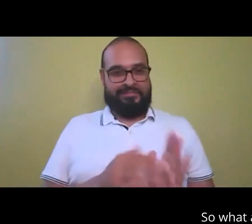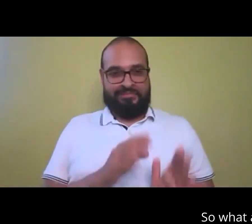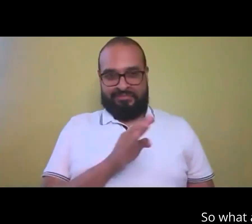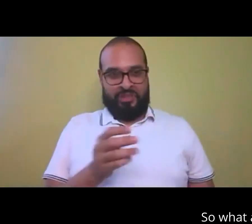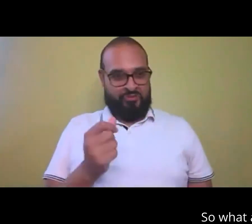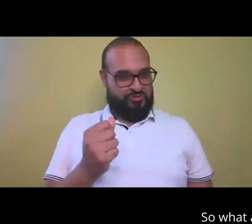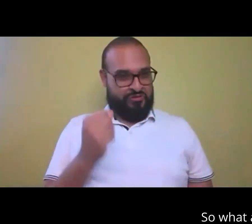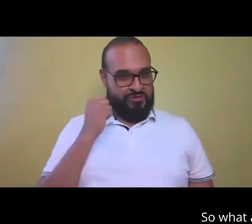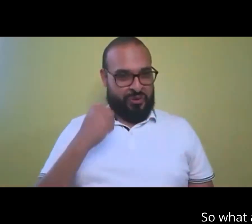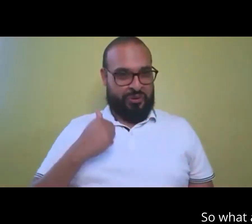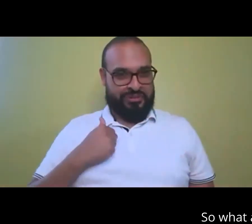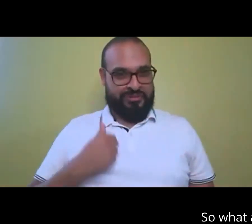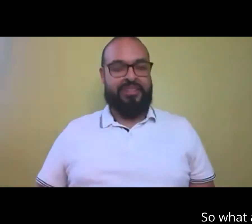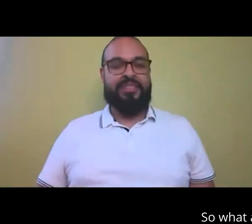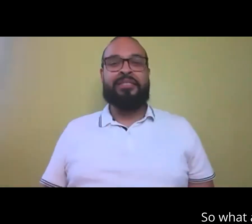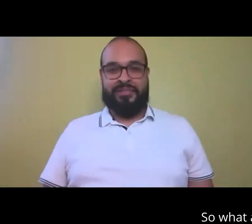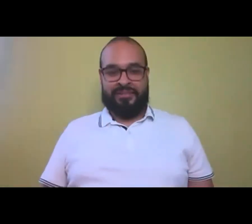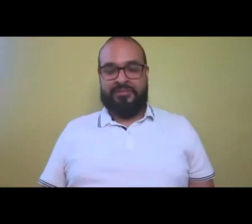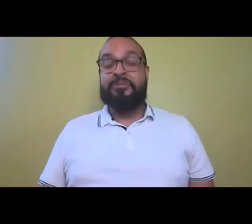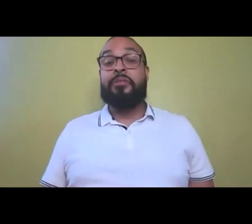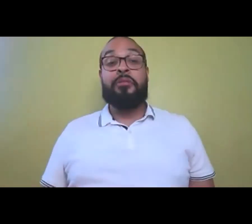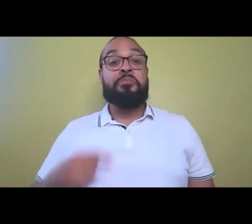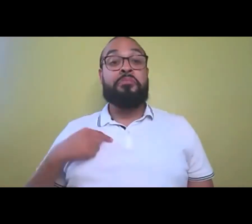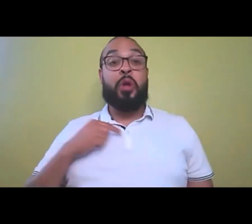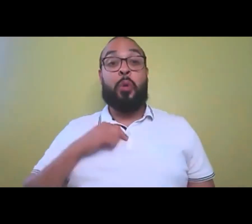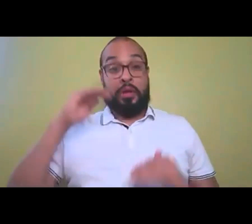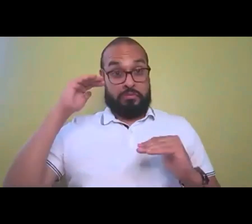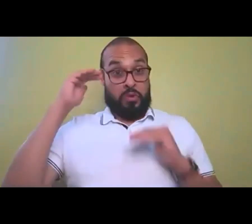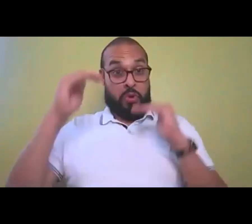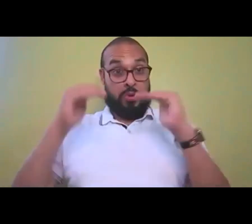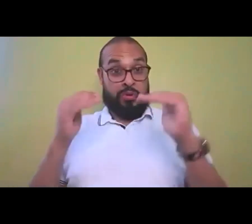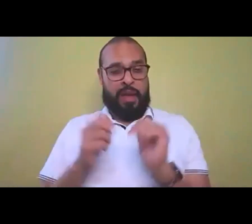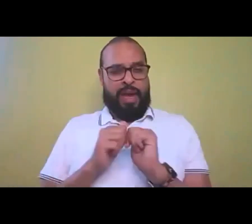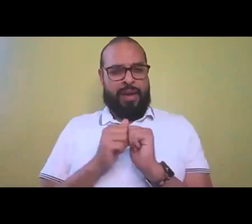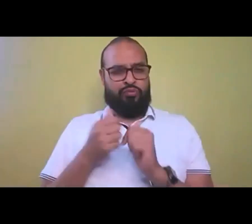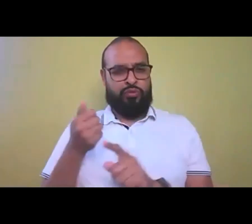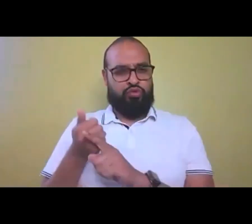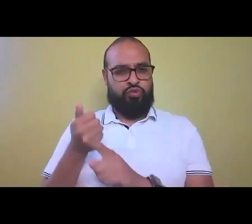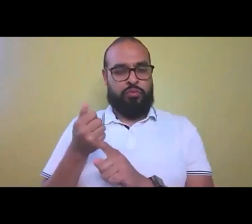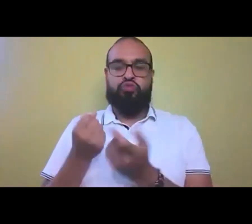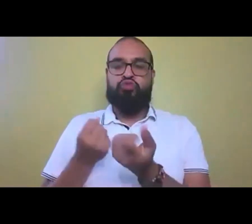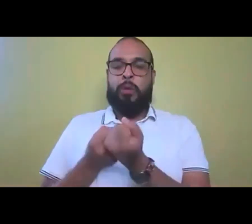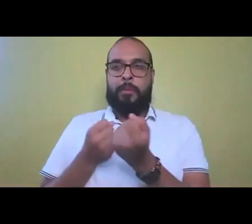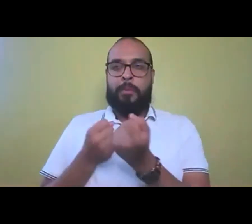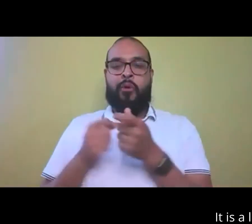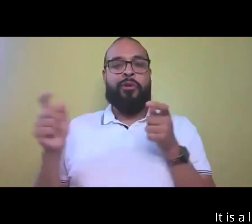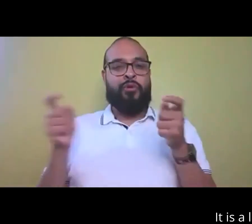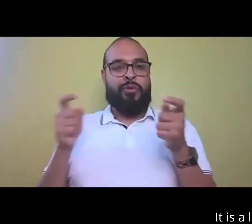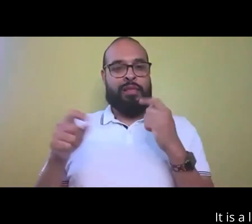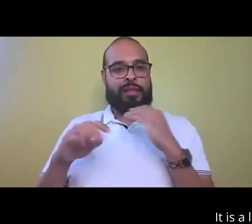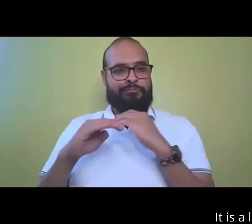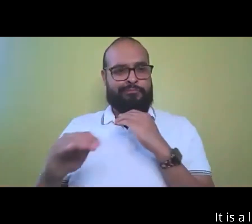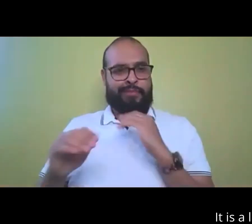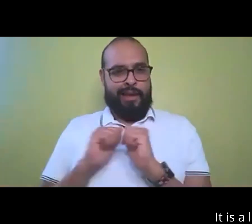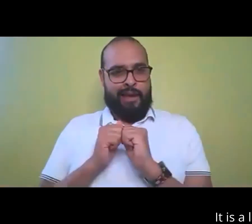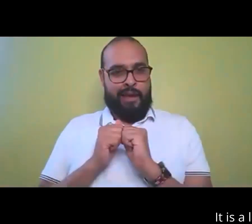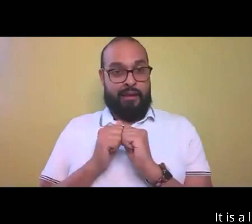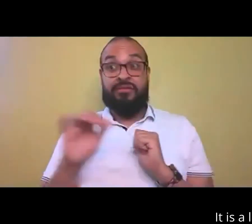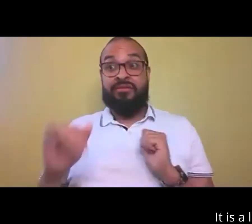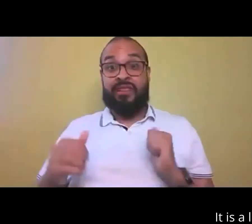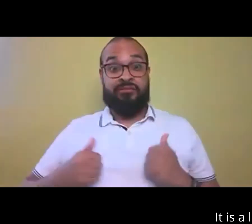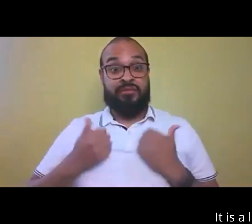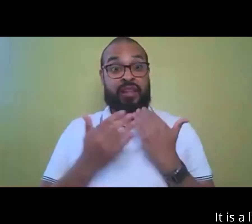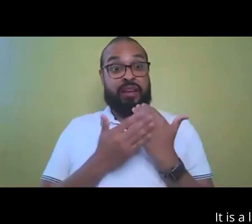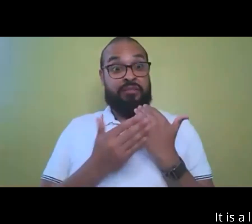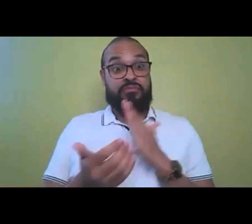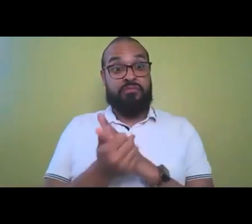are the choices that we make even as adults to support our regulation? And we'll be then better prepared. It is a life skill to be able